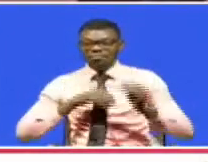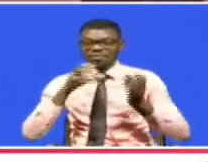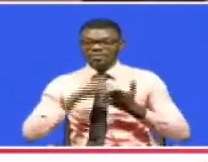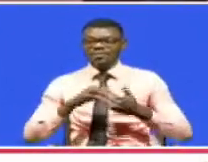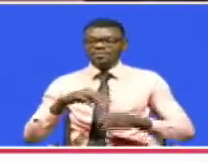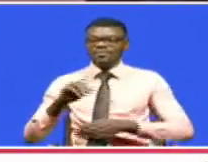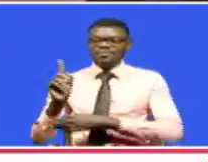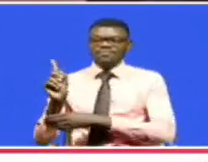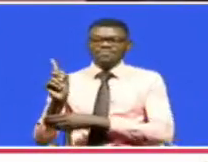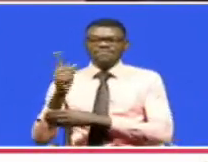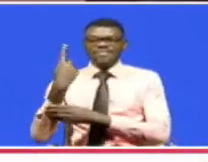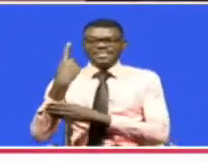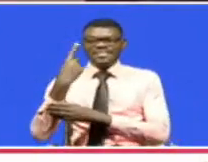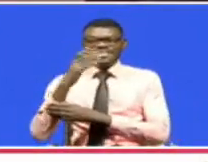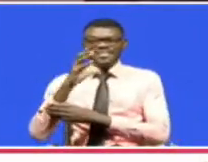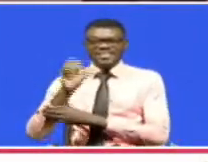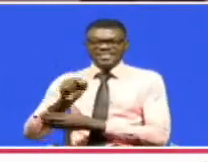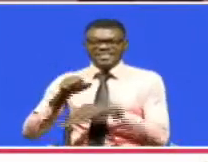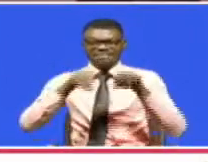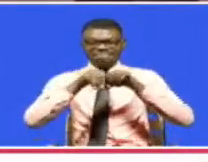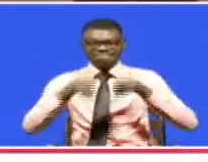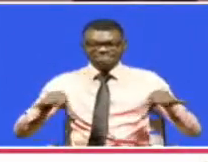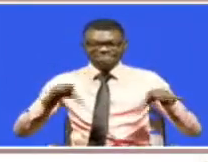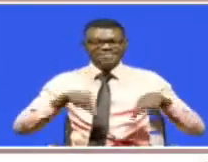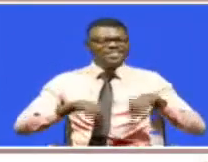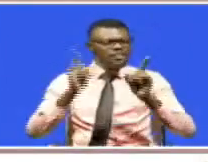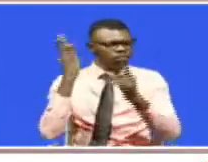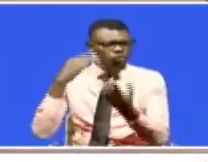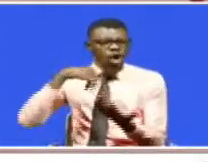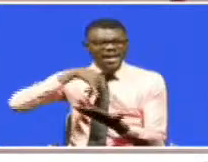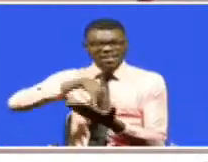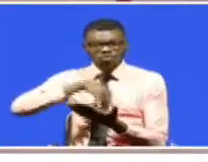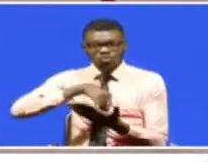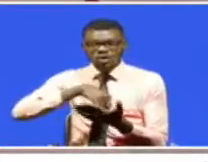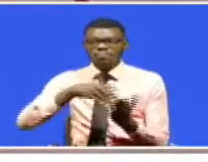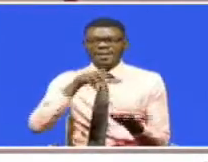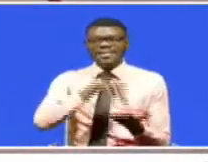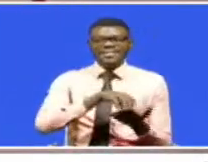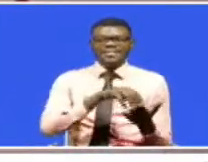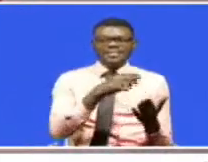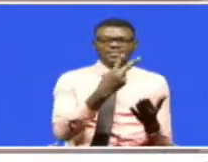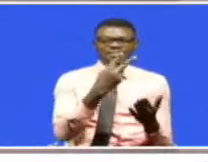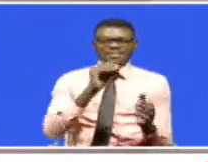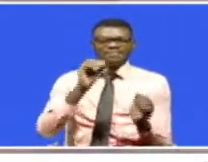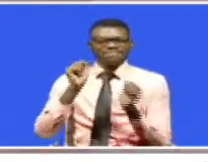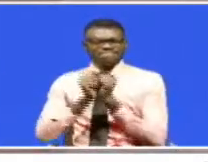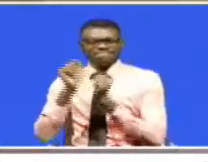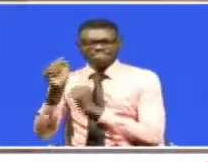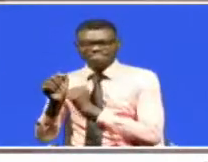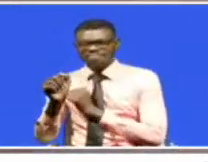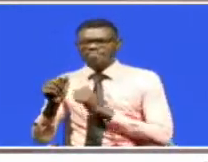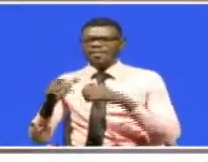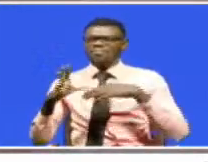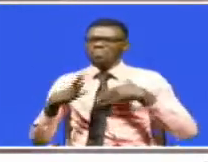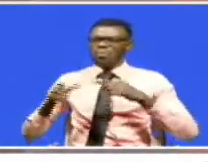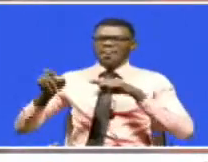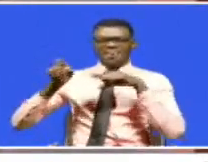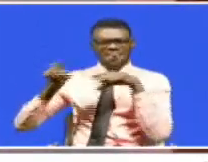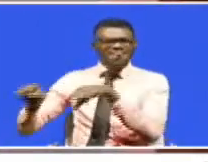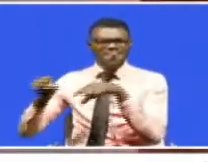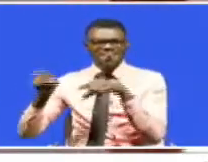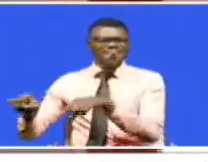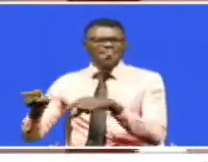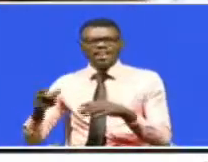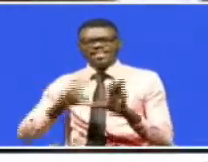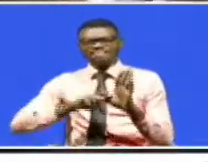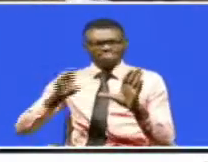for devolution and planning was linked to the NYS scam in the year 2015. She faced mounting pressure to resign and